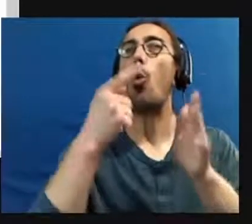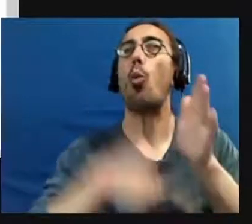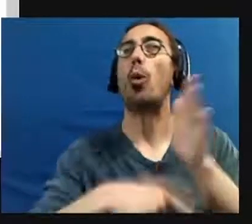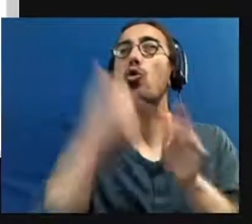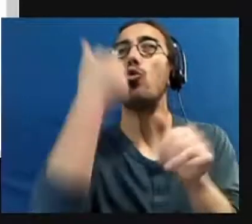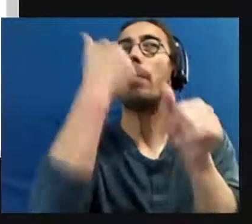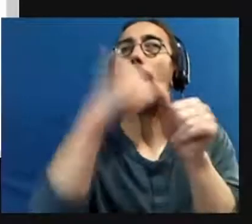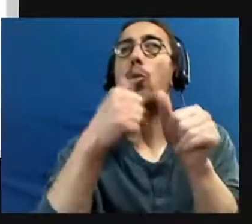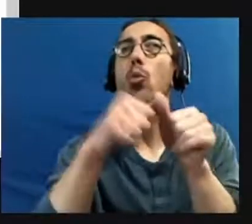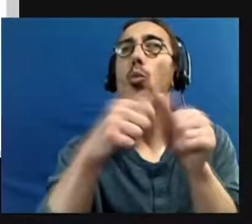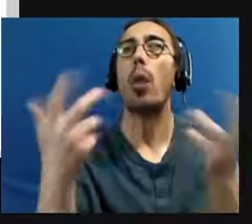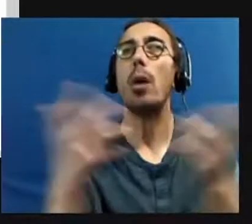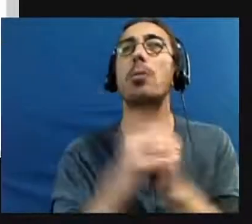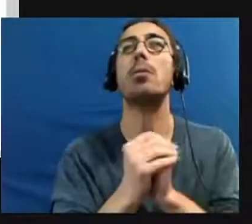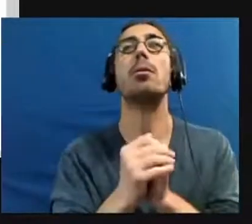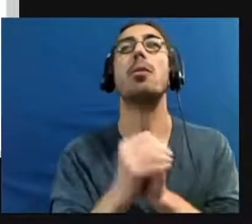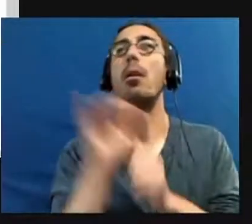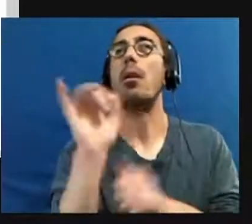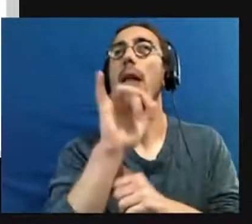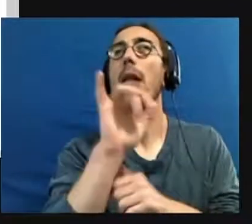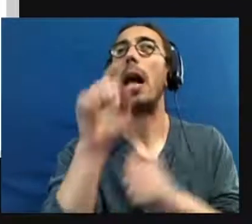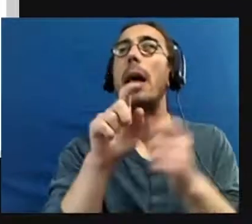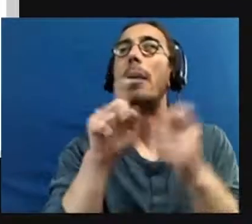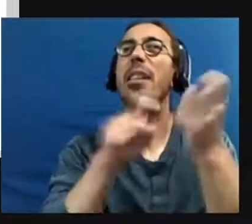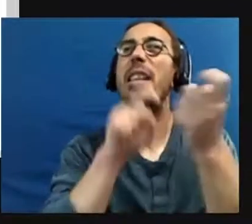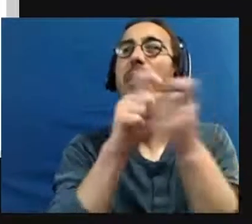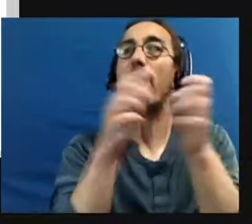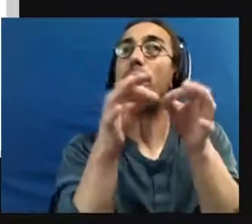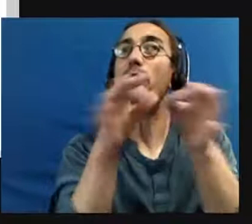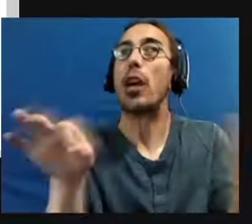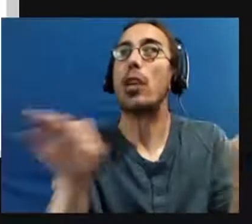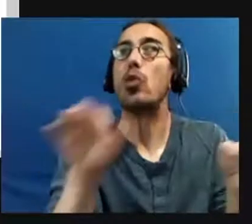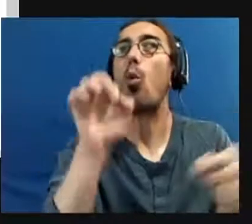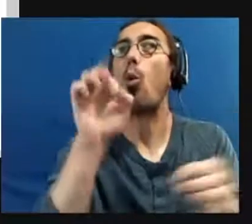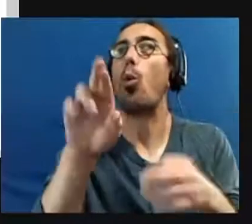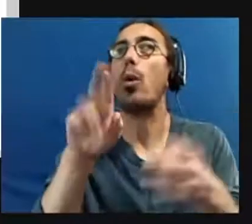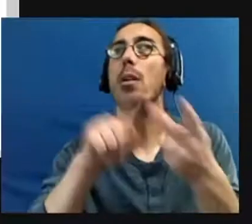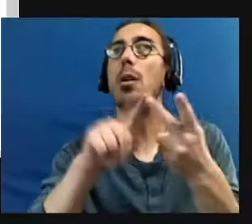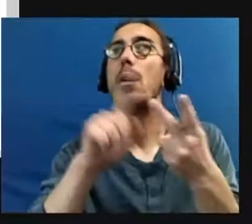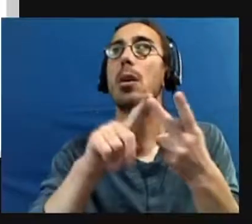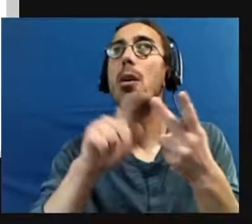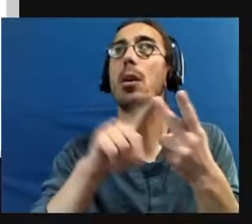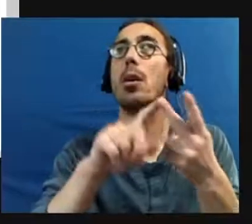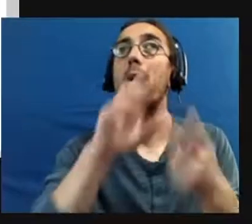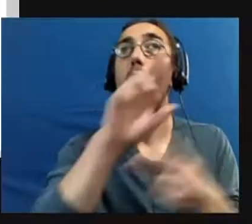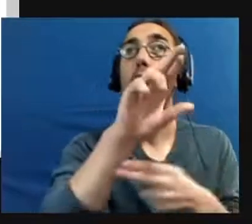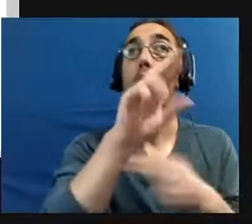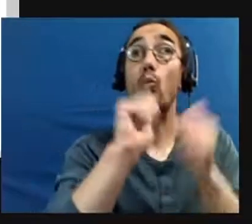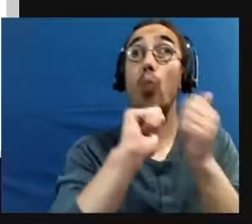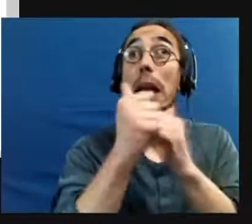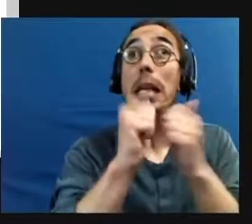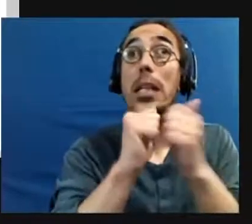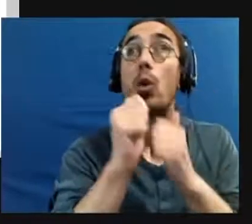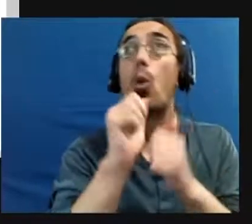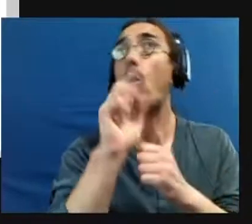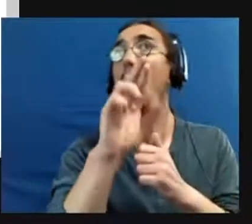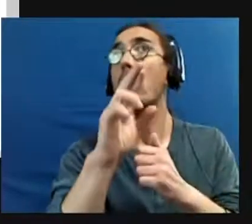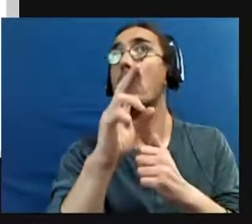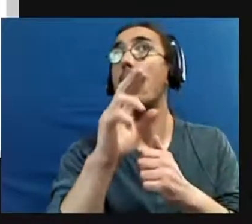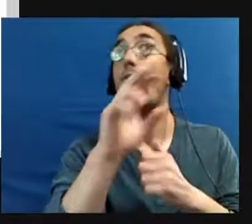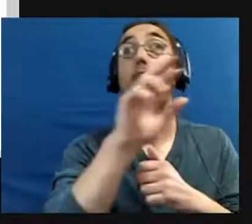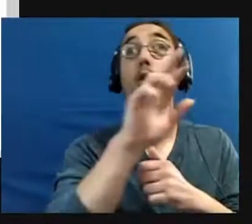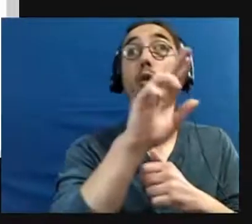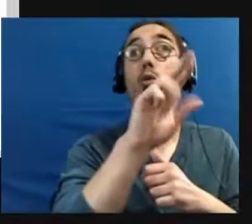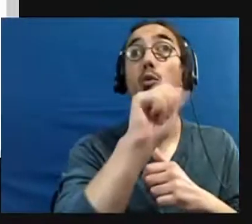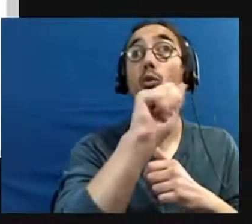stuff lingers? Is it like certain phrases? Was it the races or the fact that there didn't seem to be any